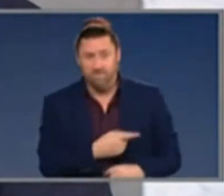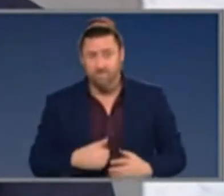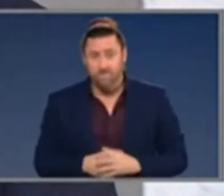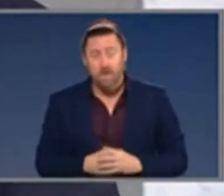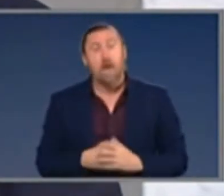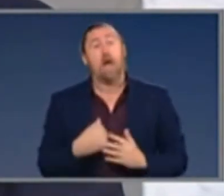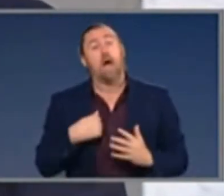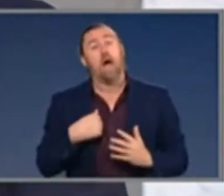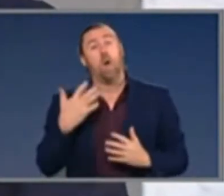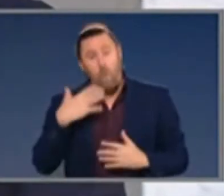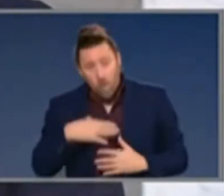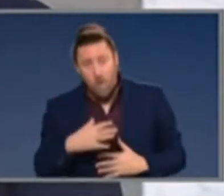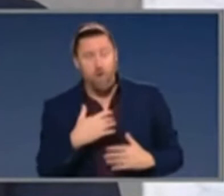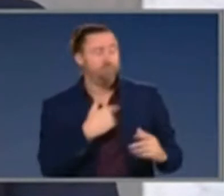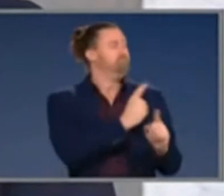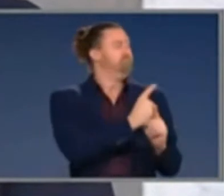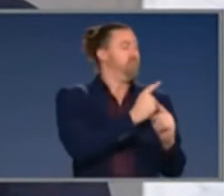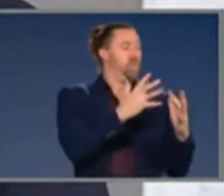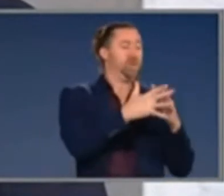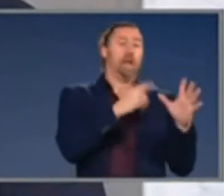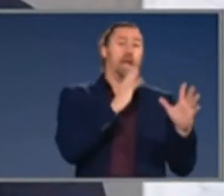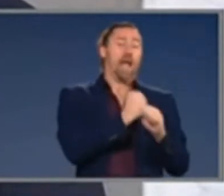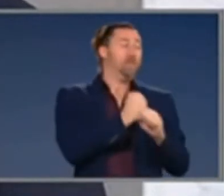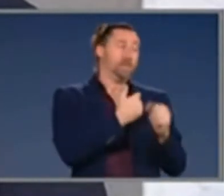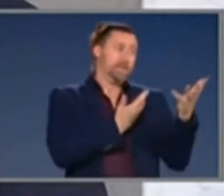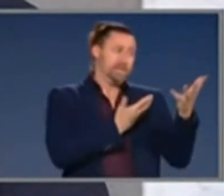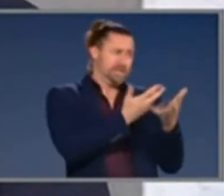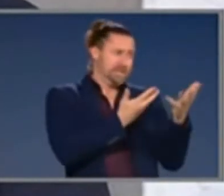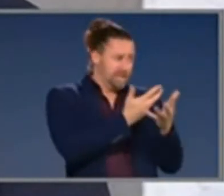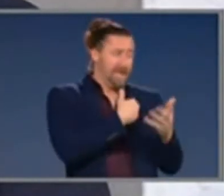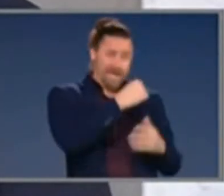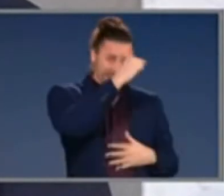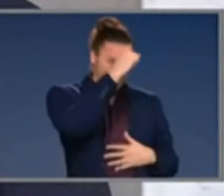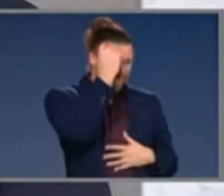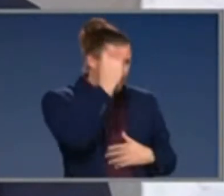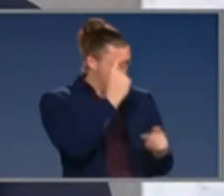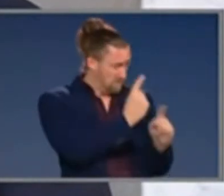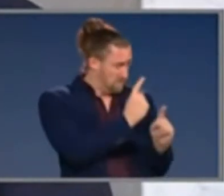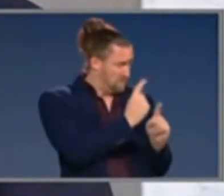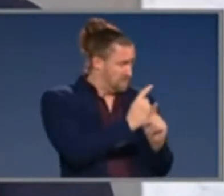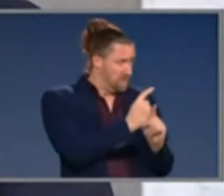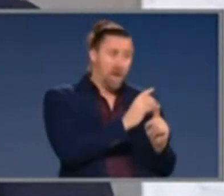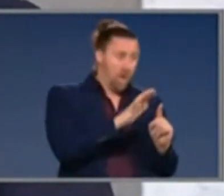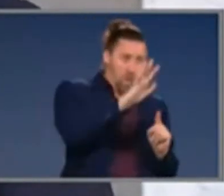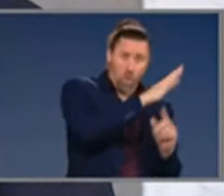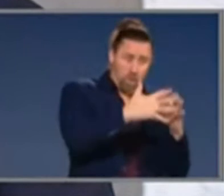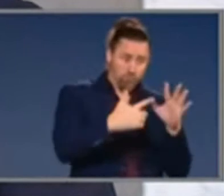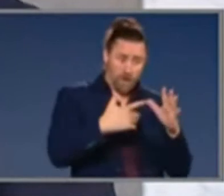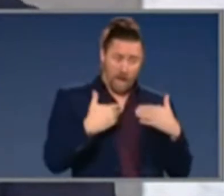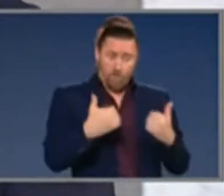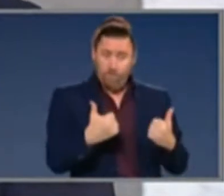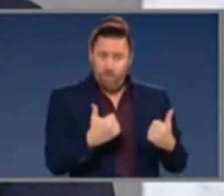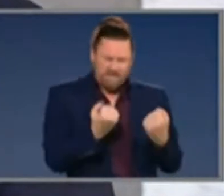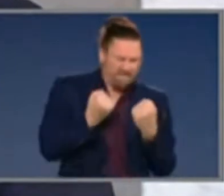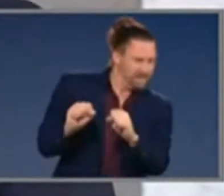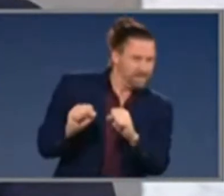to do is to engage with the Western Australian government to ensure that we can have appropriate health protections for the people of Western Australia, to ensure